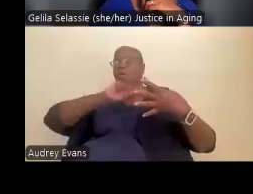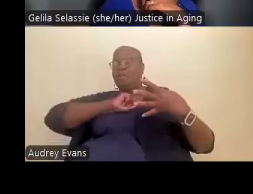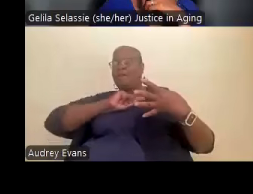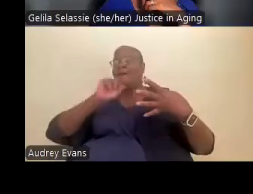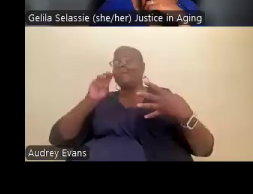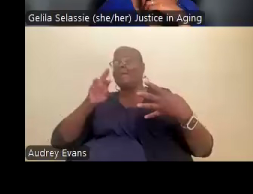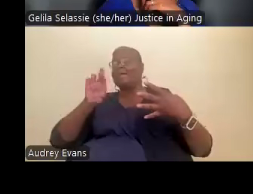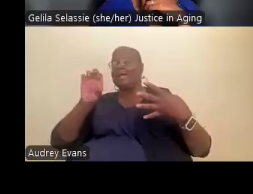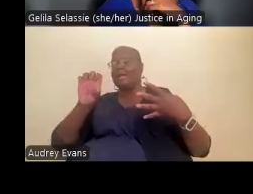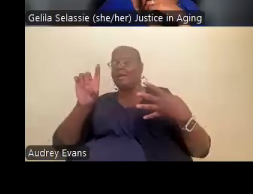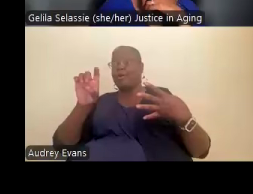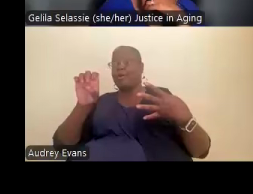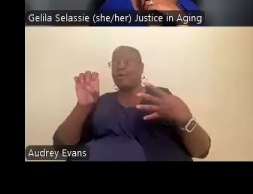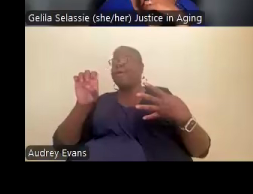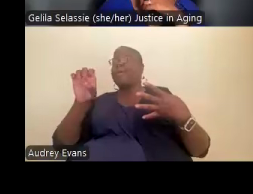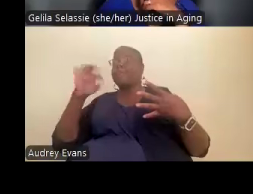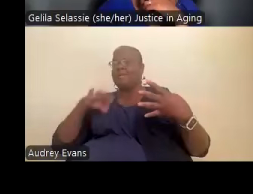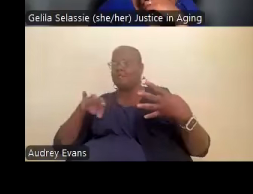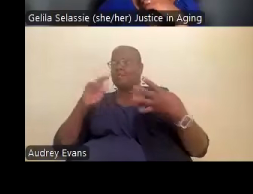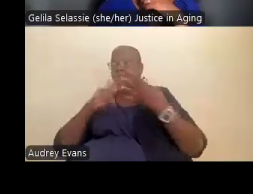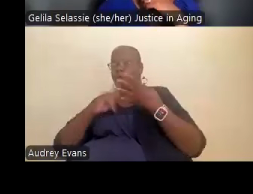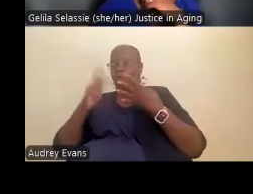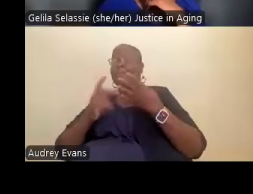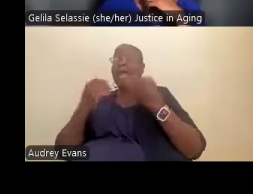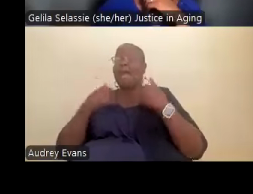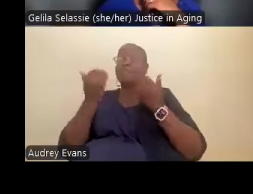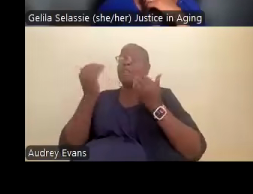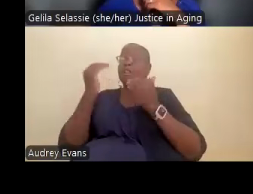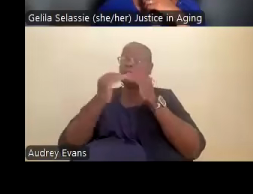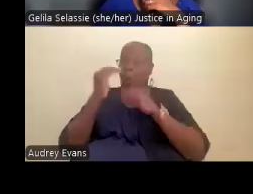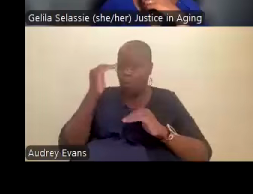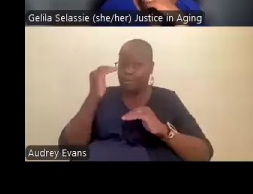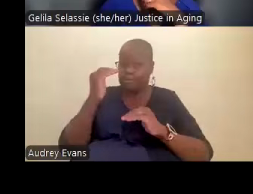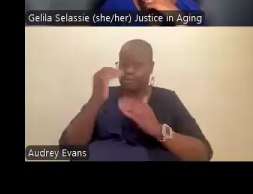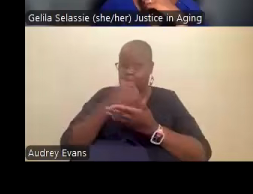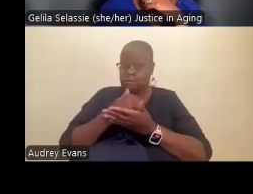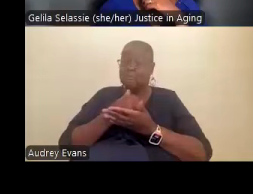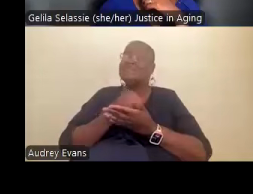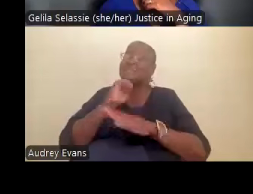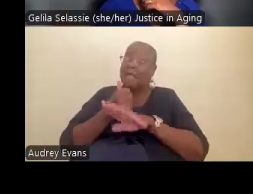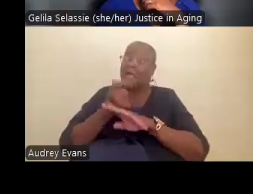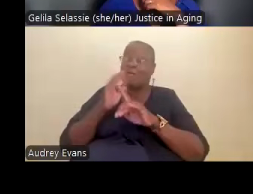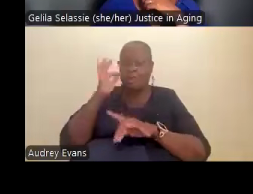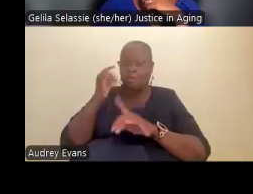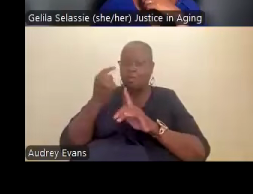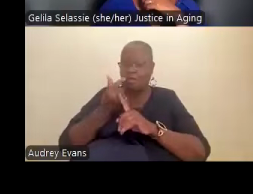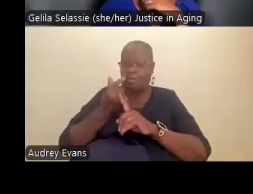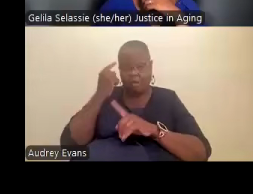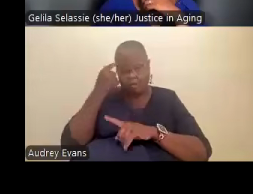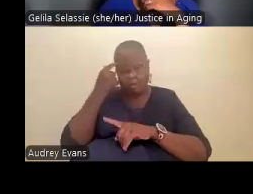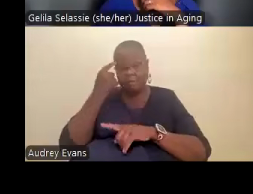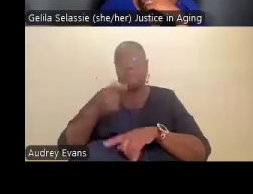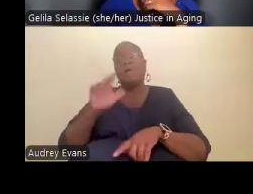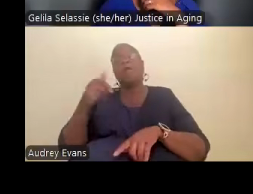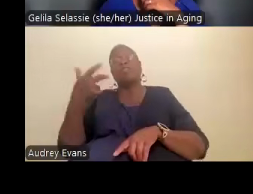has the lowest income levels that are set by the federal government. And then the other 3 programs